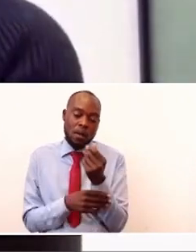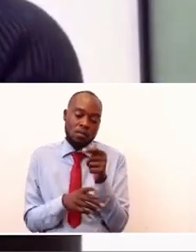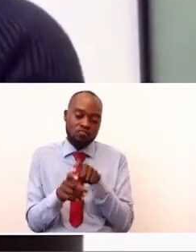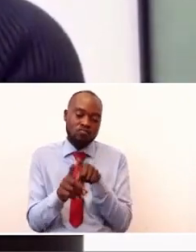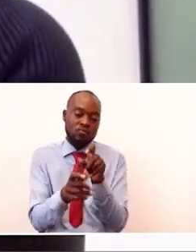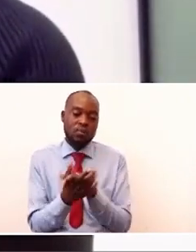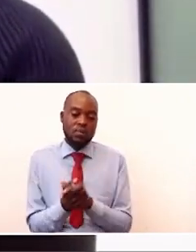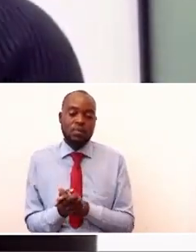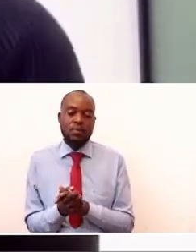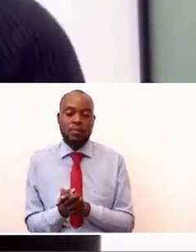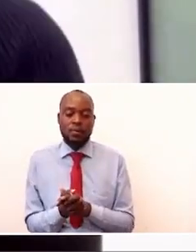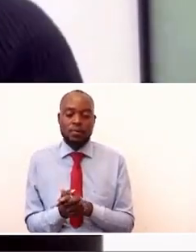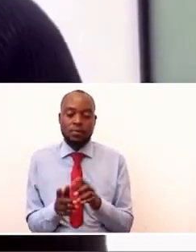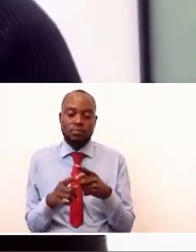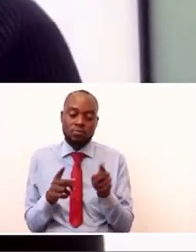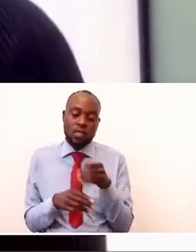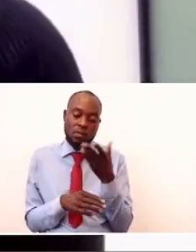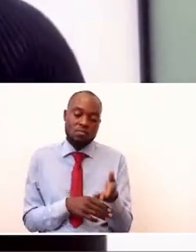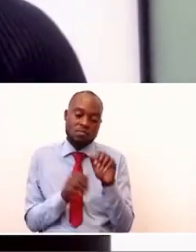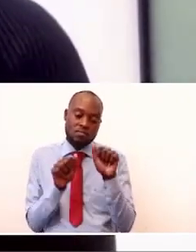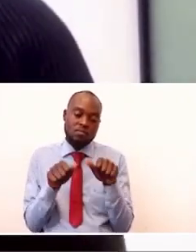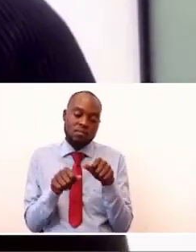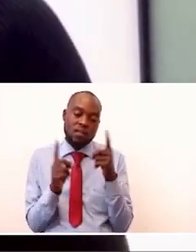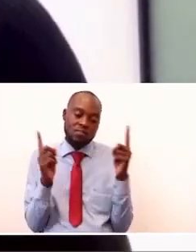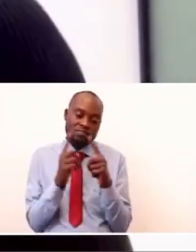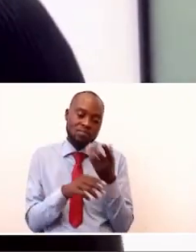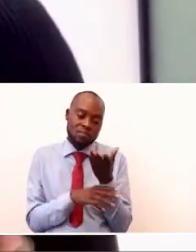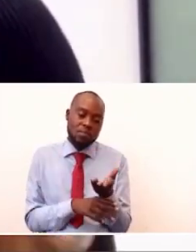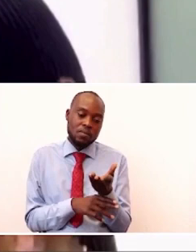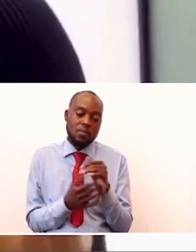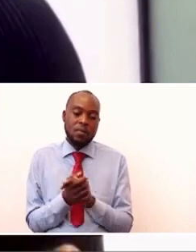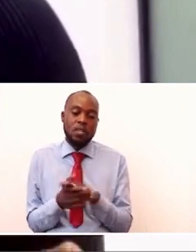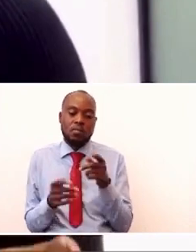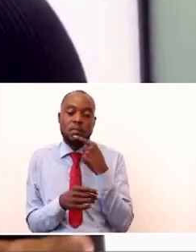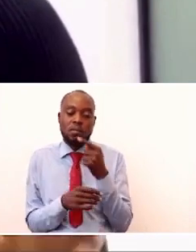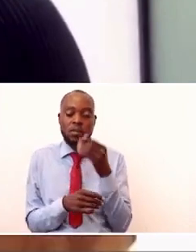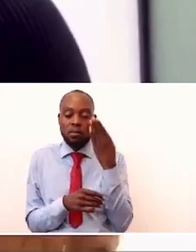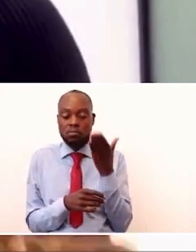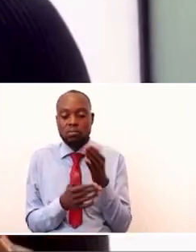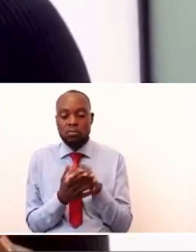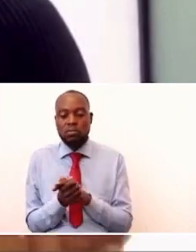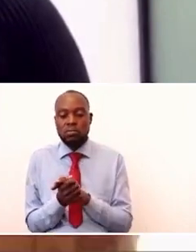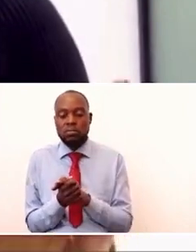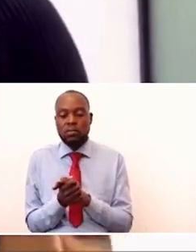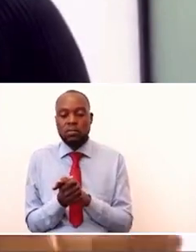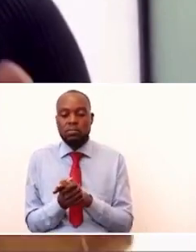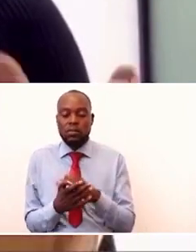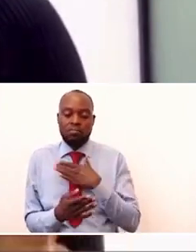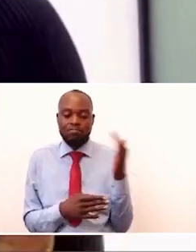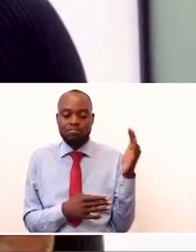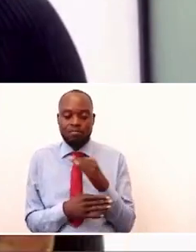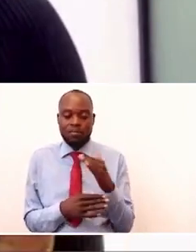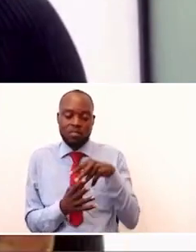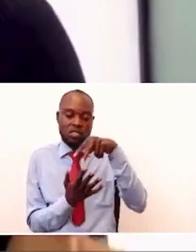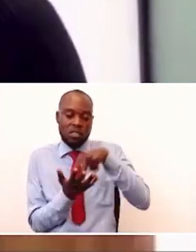not helped us? And so I would recommend a hybrid approach that ensures that we actually get the stability